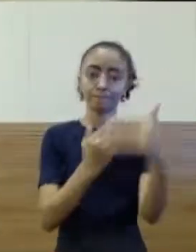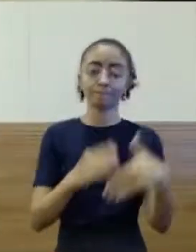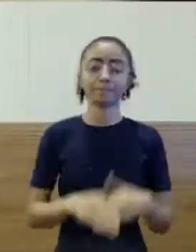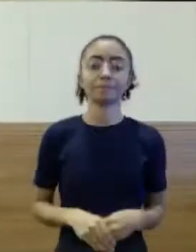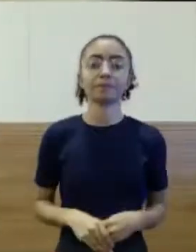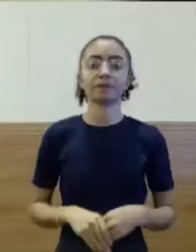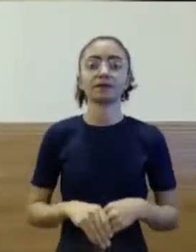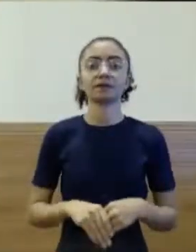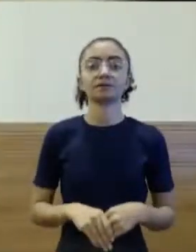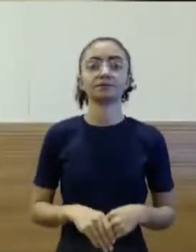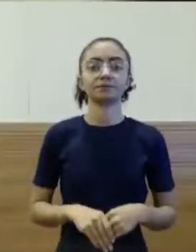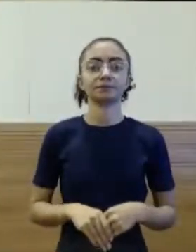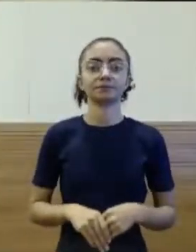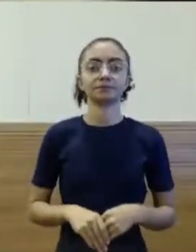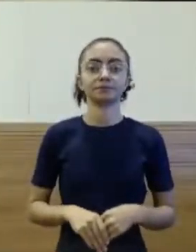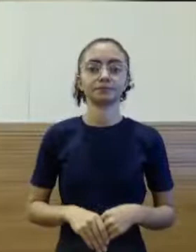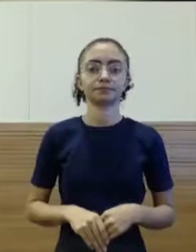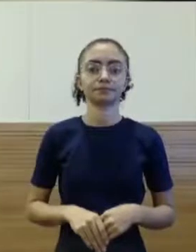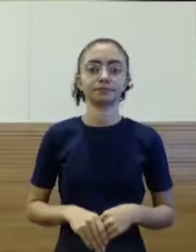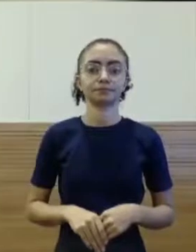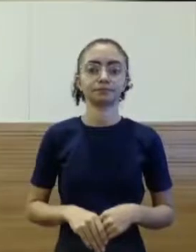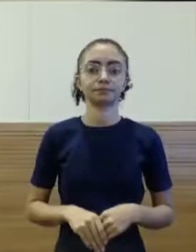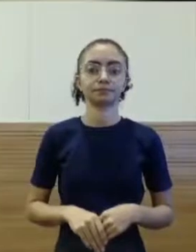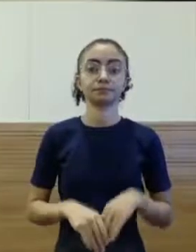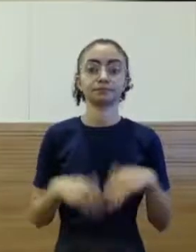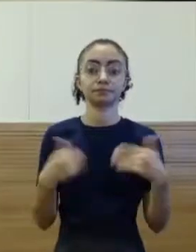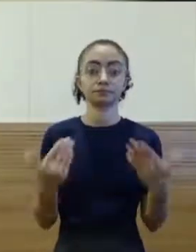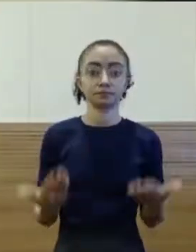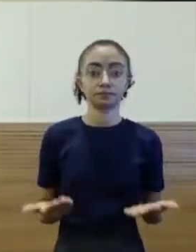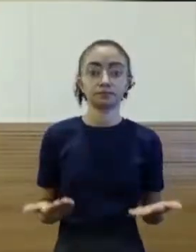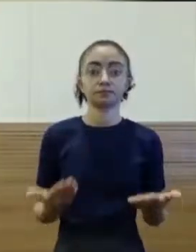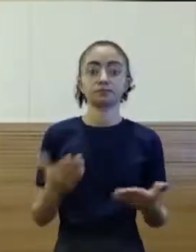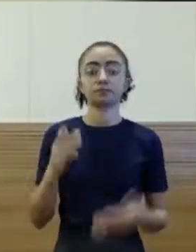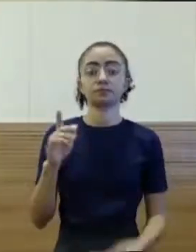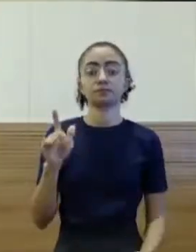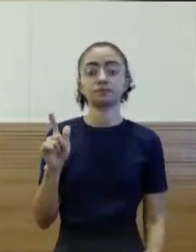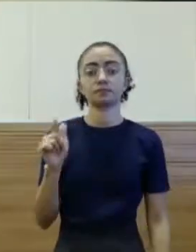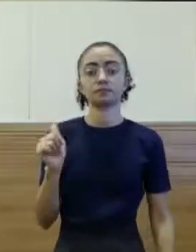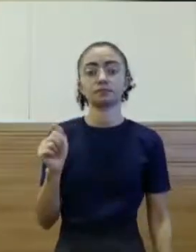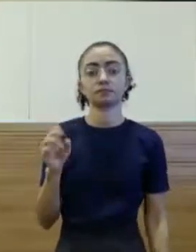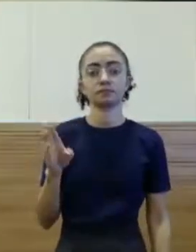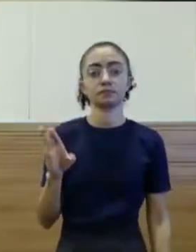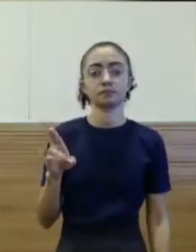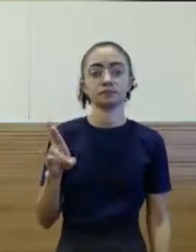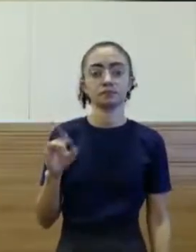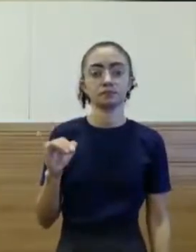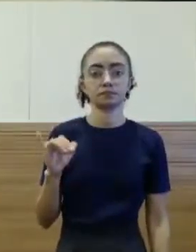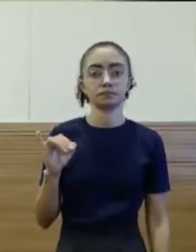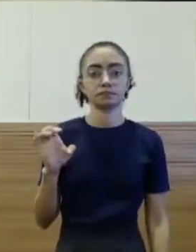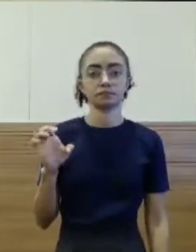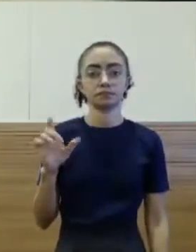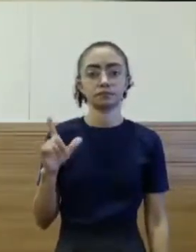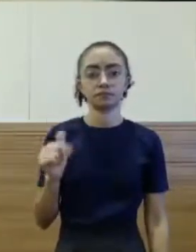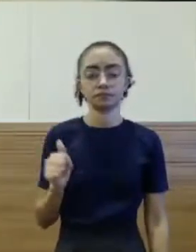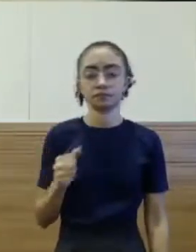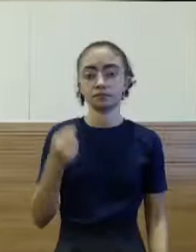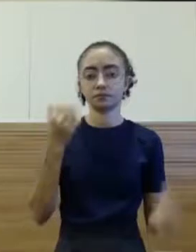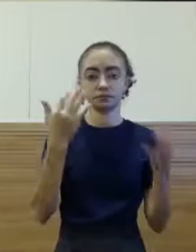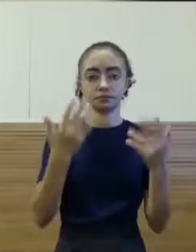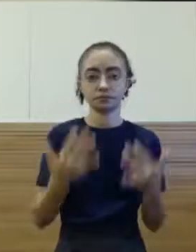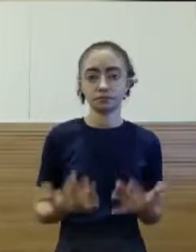Well, I believe, as Gabriela and Zara have mentioned, the guide belongs to the country, and